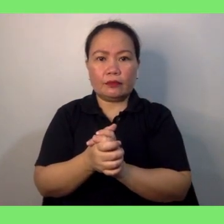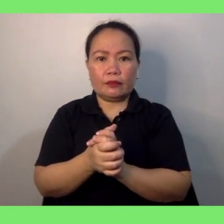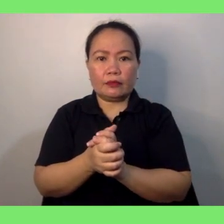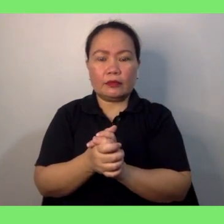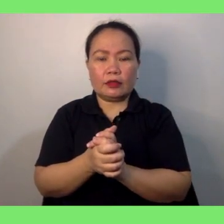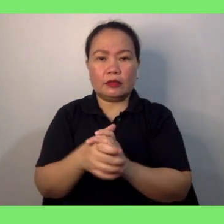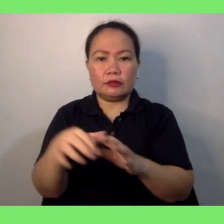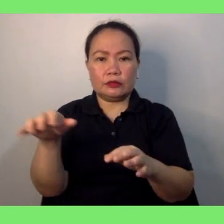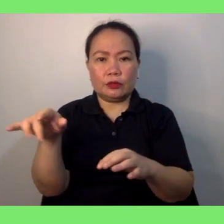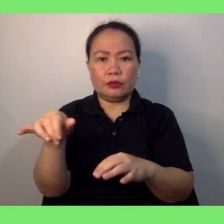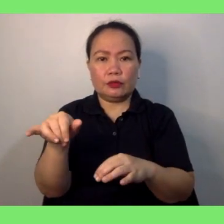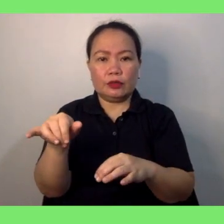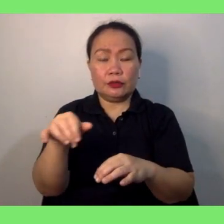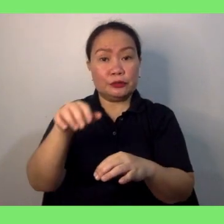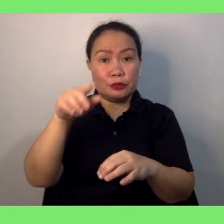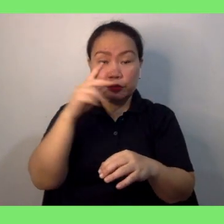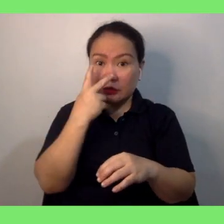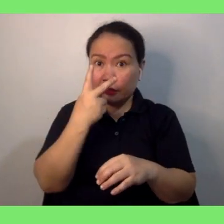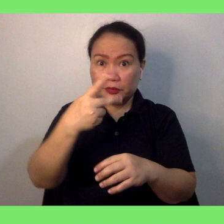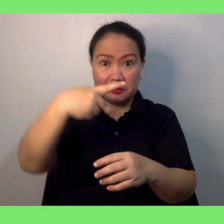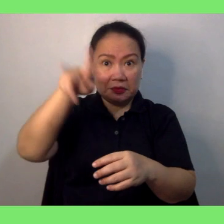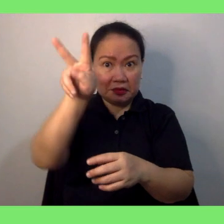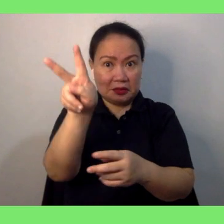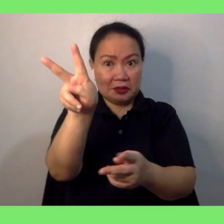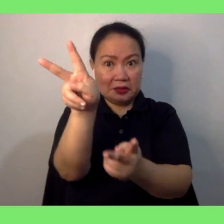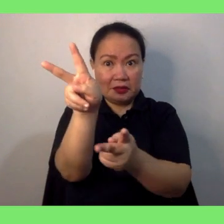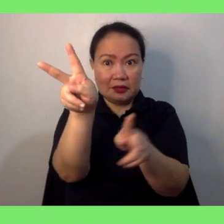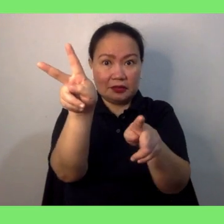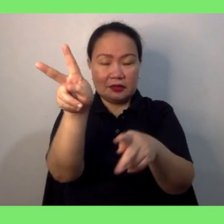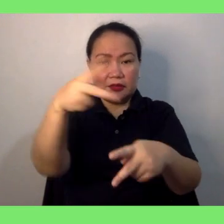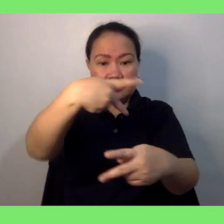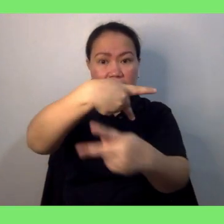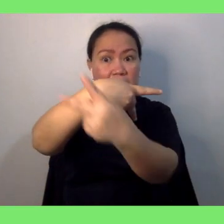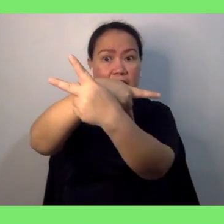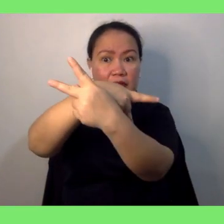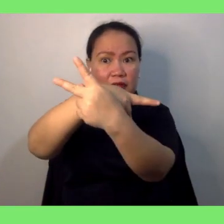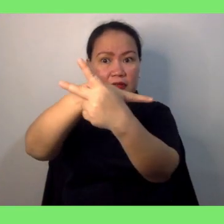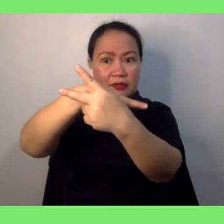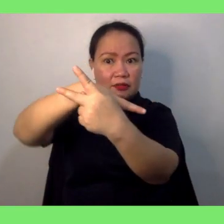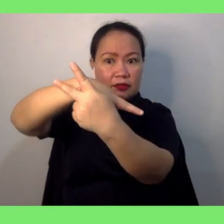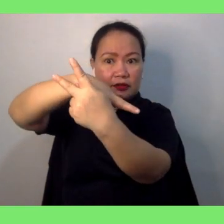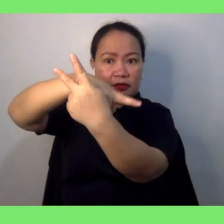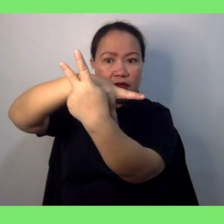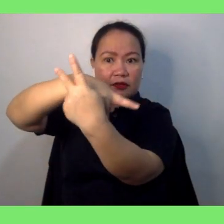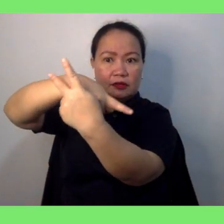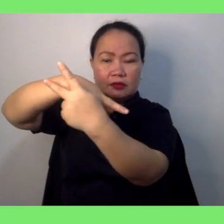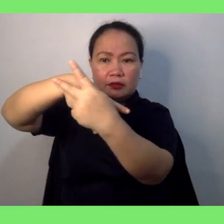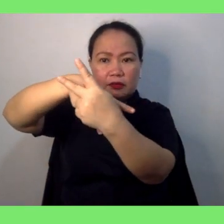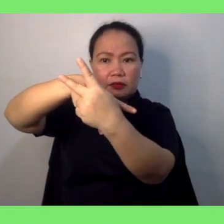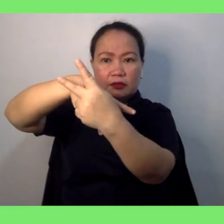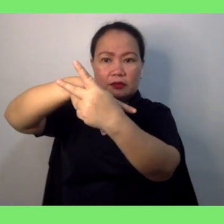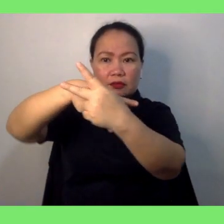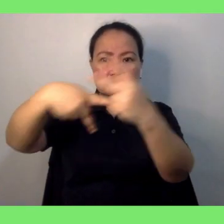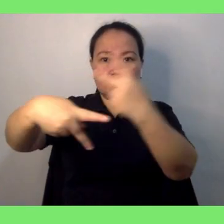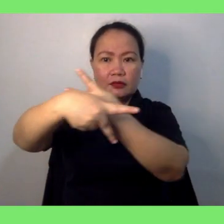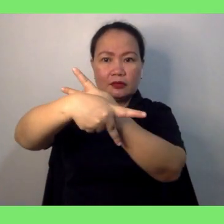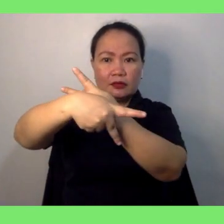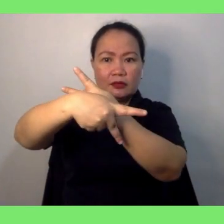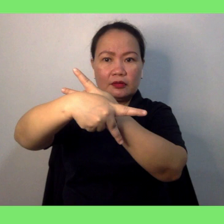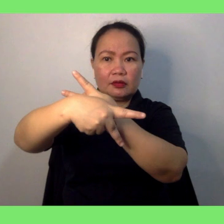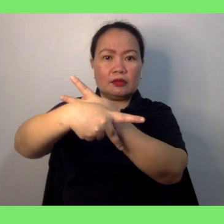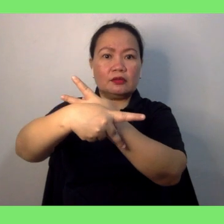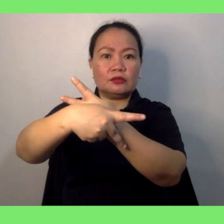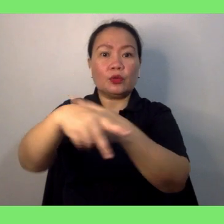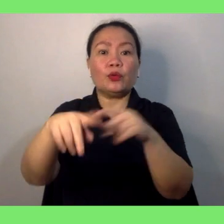So, ibig sabihin supplementary. Ganon din dito. So, therefore, kung 80 ito, para mag 180, ito ay